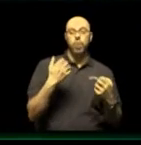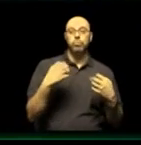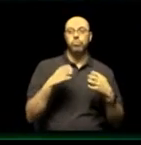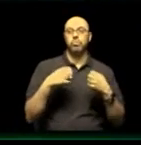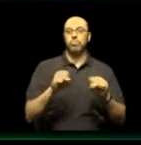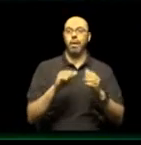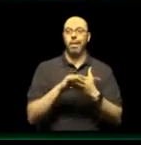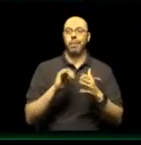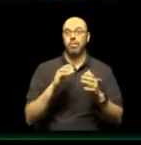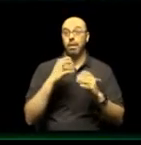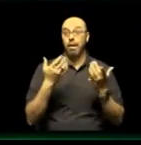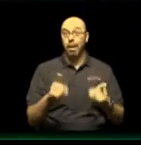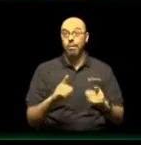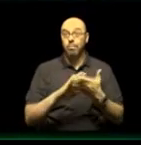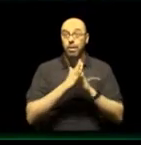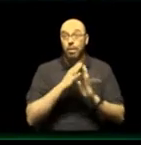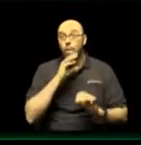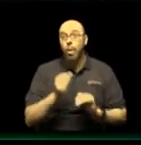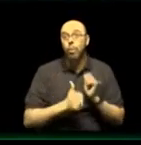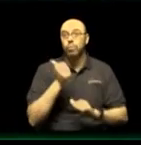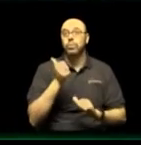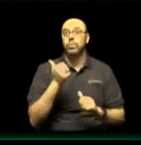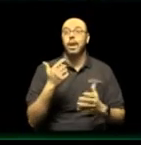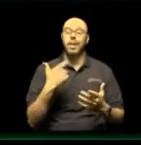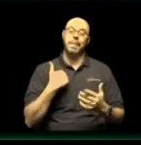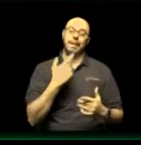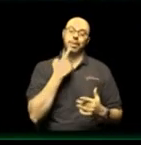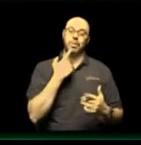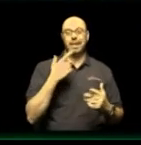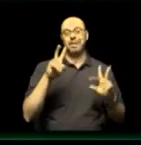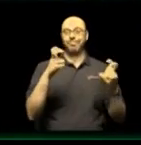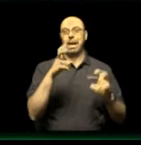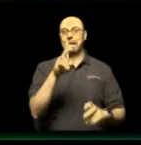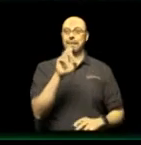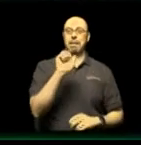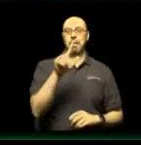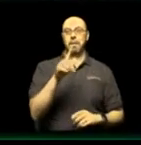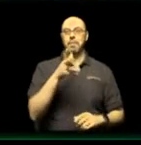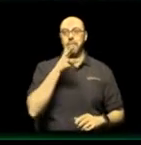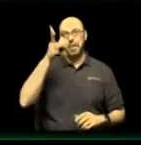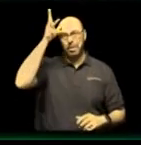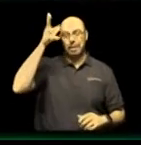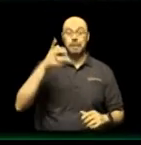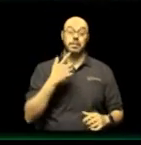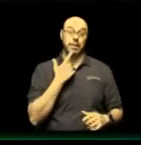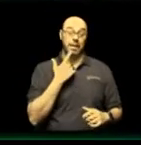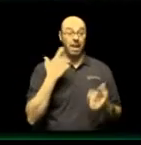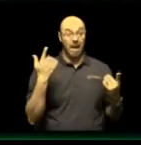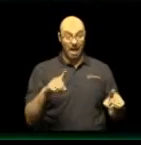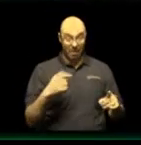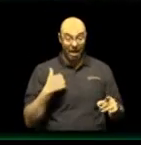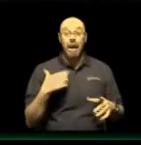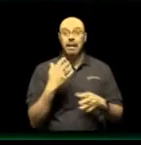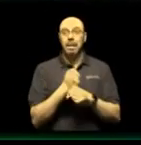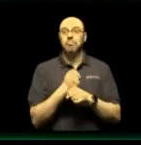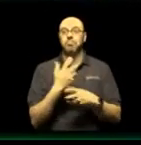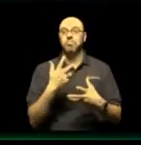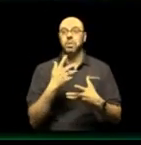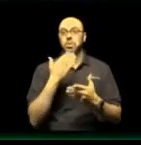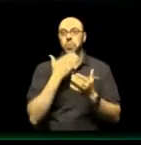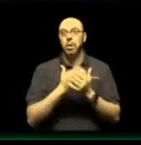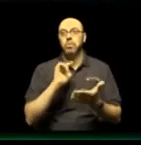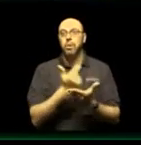my parents gave me the rules. Idea. If I do well at school, keep my mouth up, then I can get a